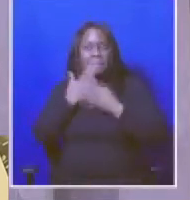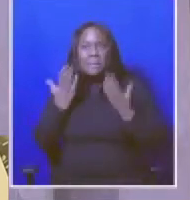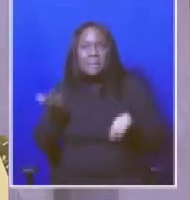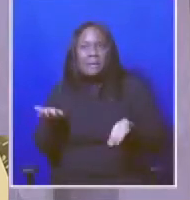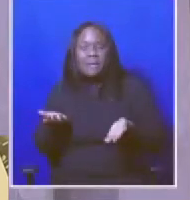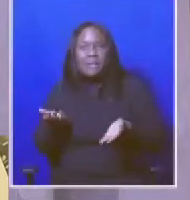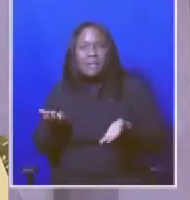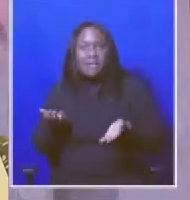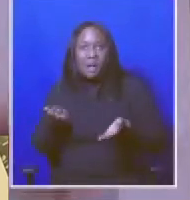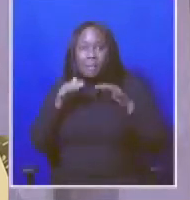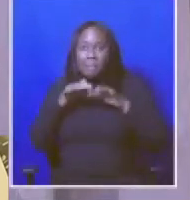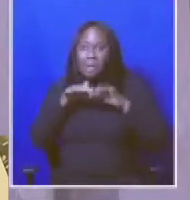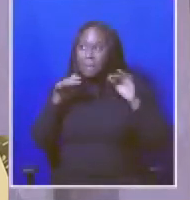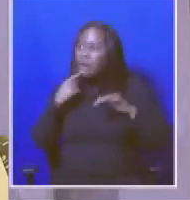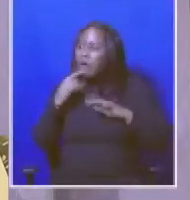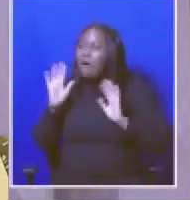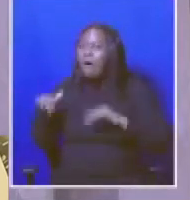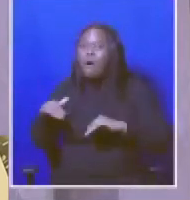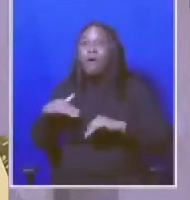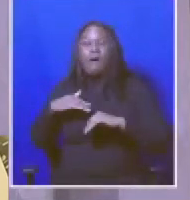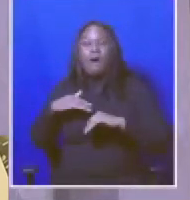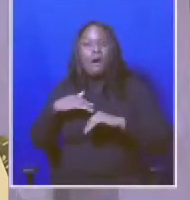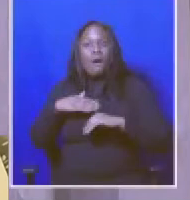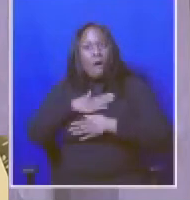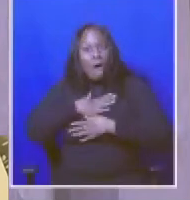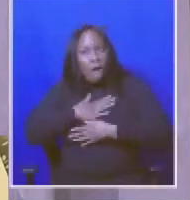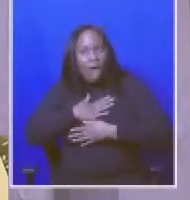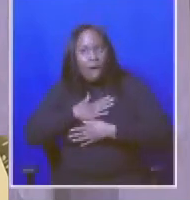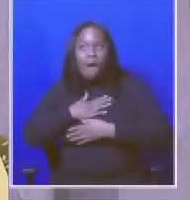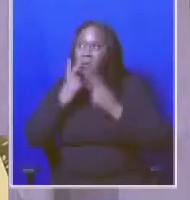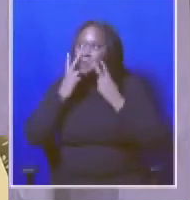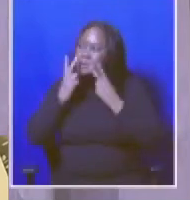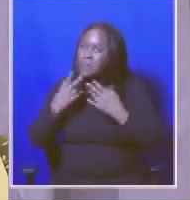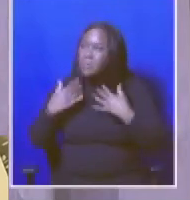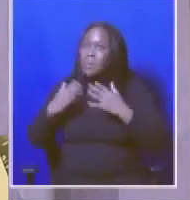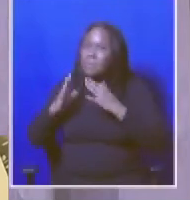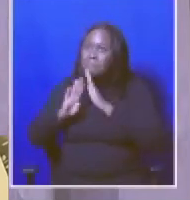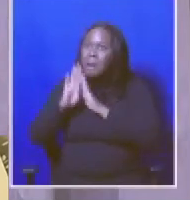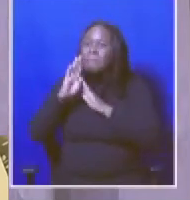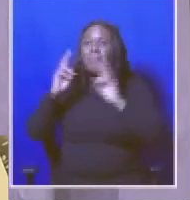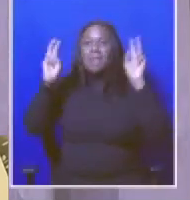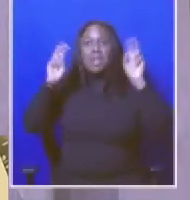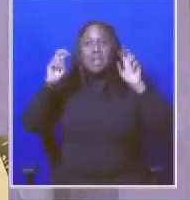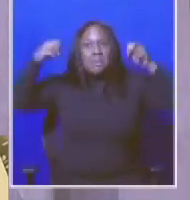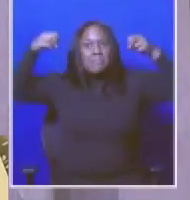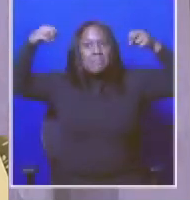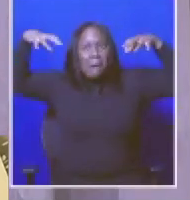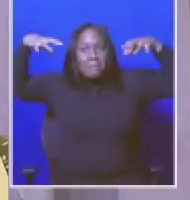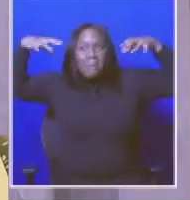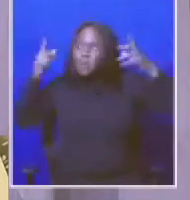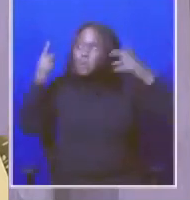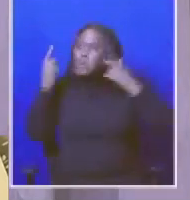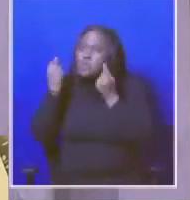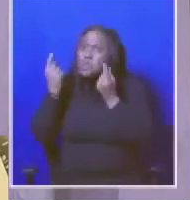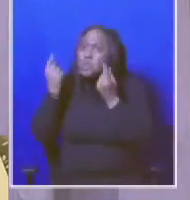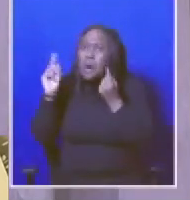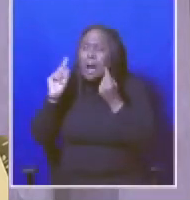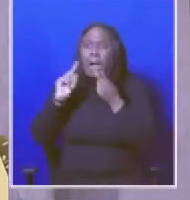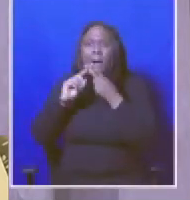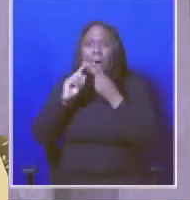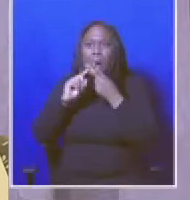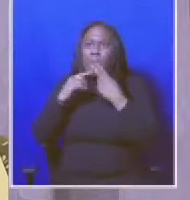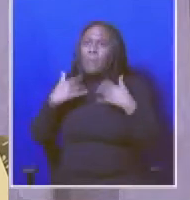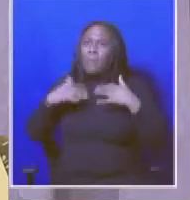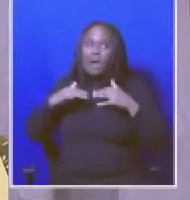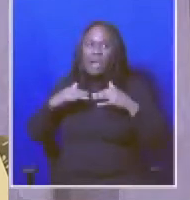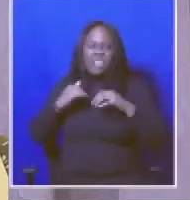Nobody says, oh, Minister of Electricity, we can see now the lights are on. What have you done? What are you doing? He says,